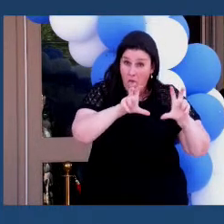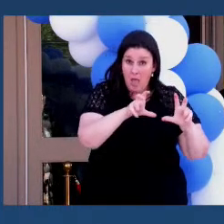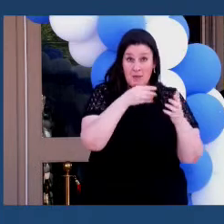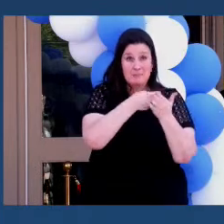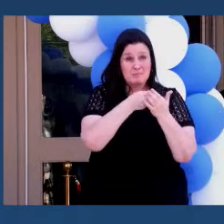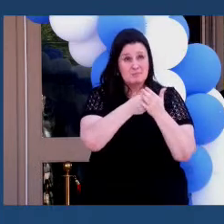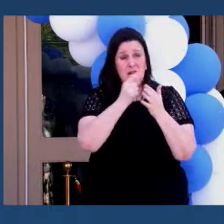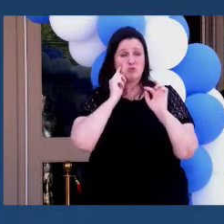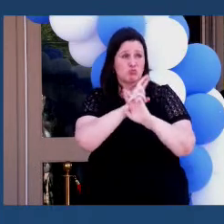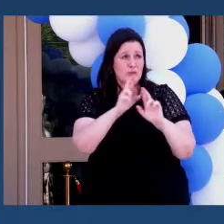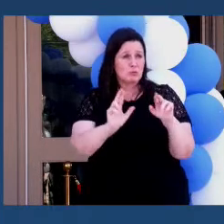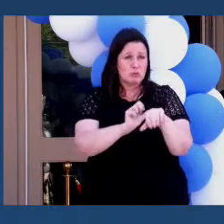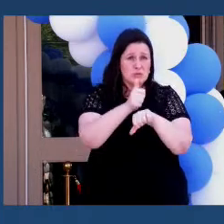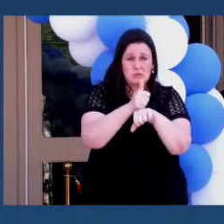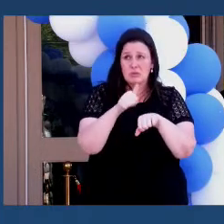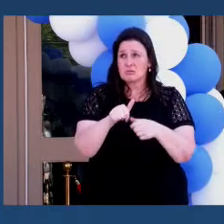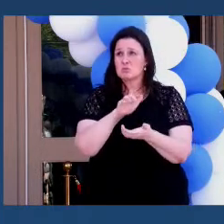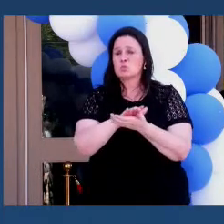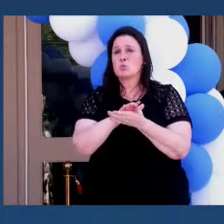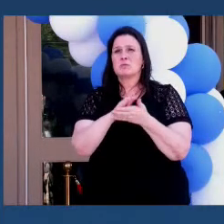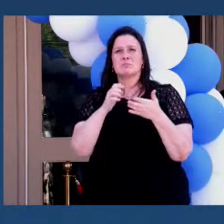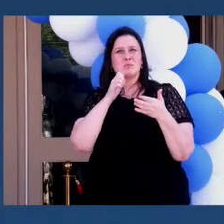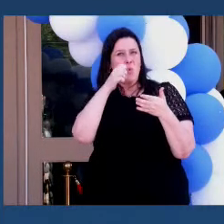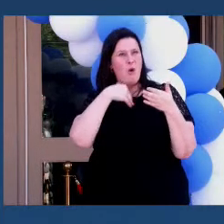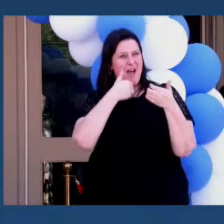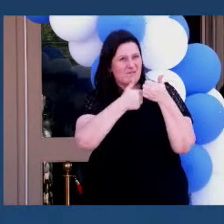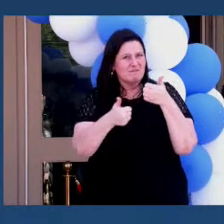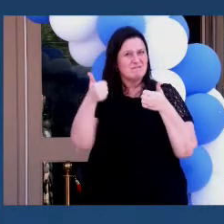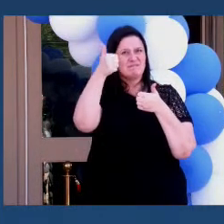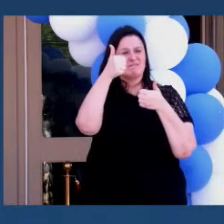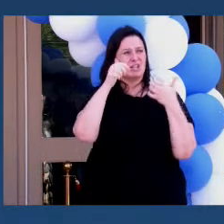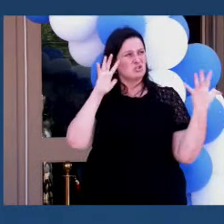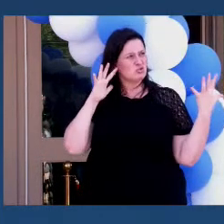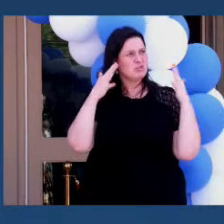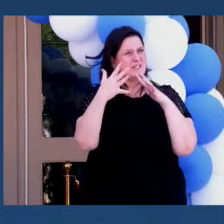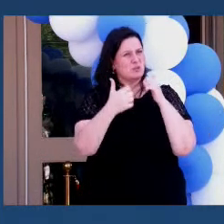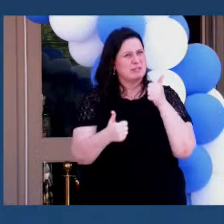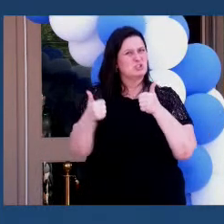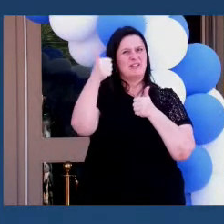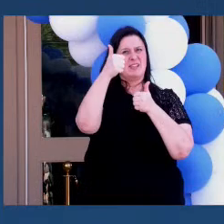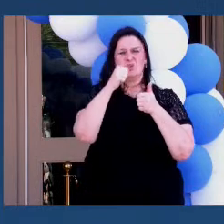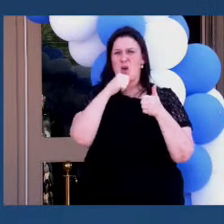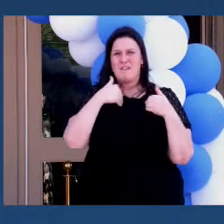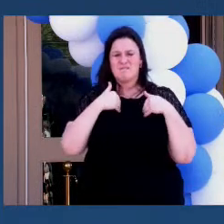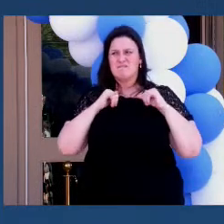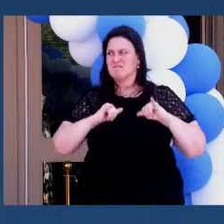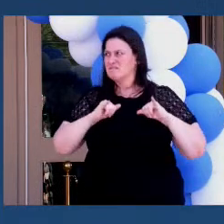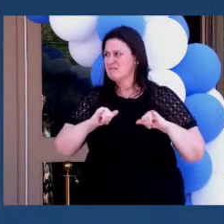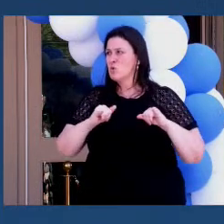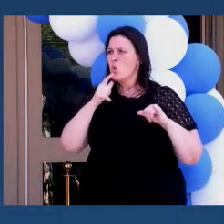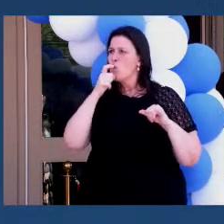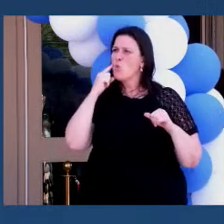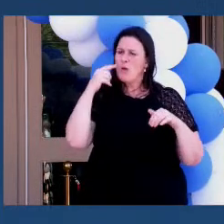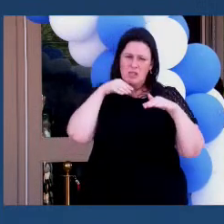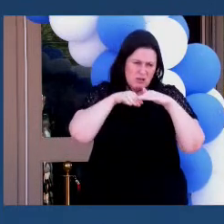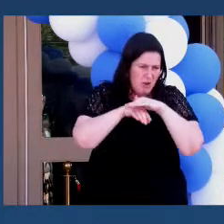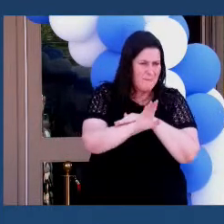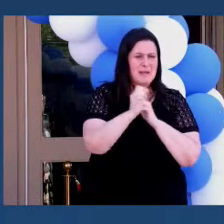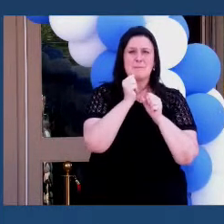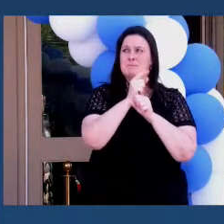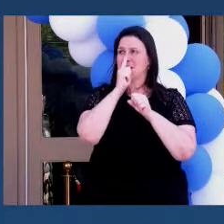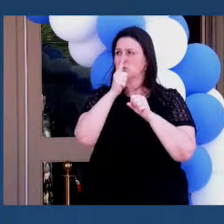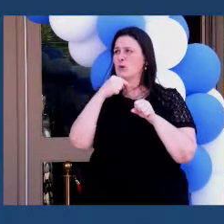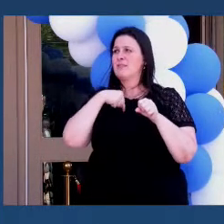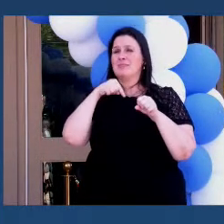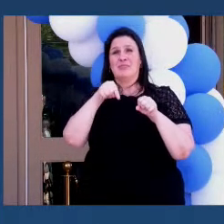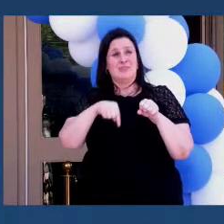into this school and not have a leader, a transformational leader. a person who was going to come in and make sure that our